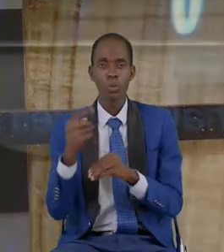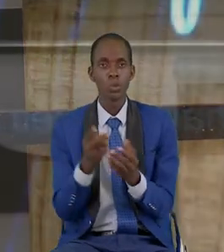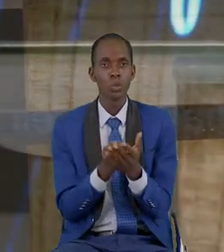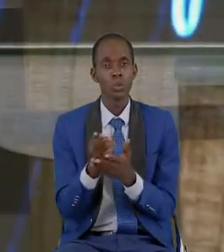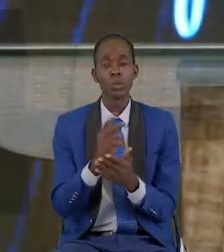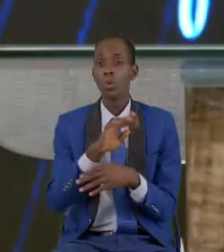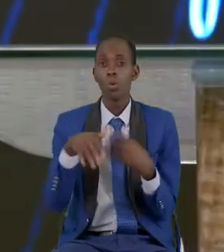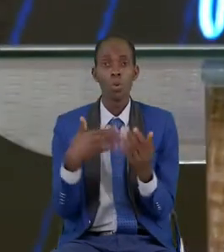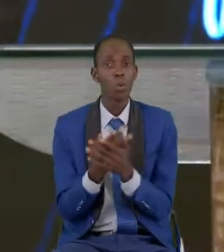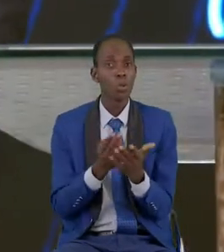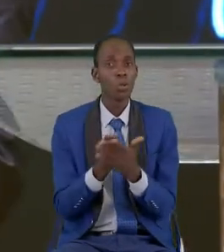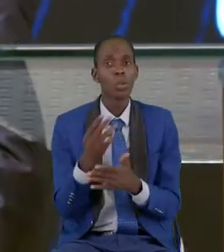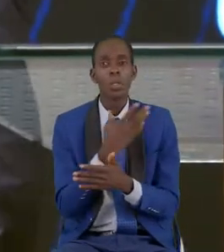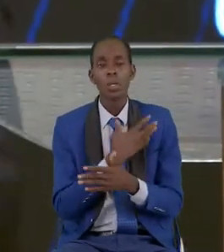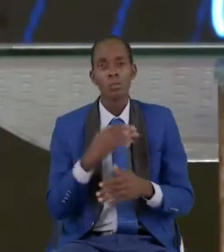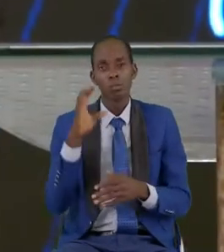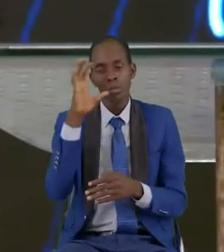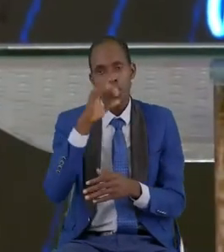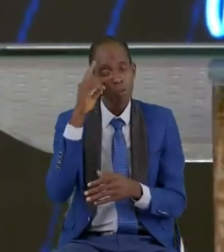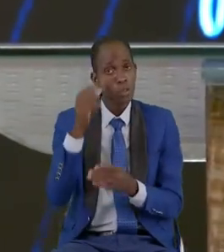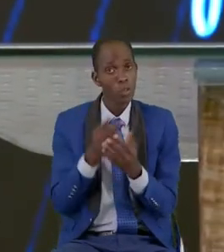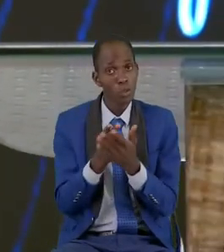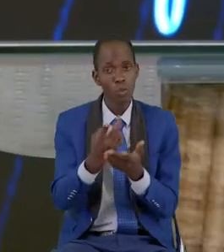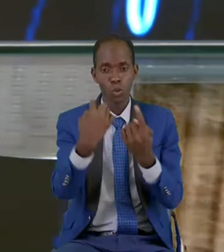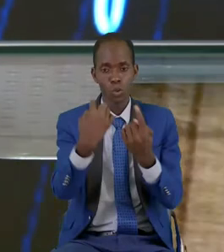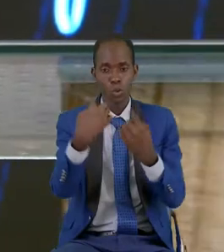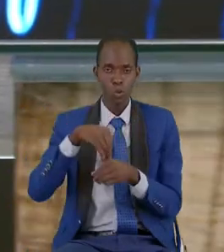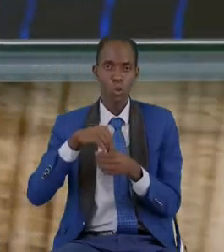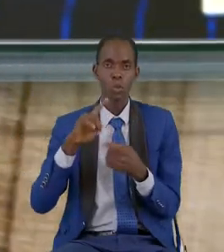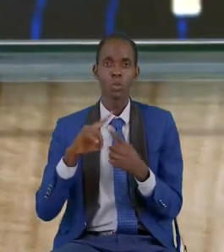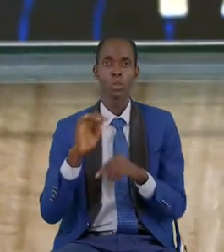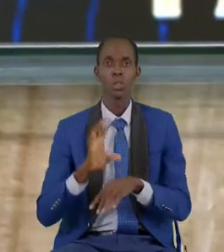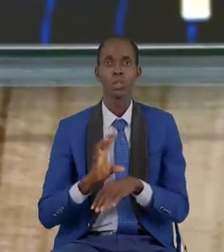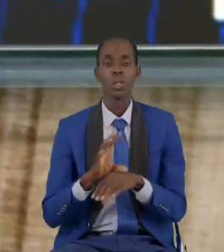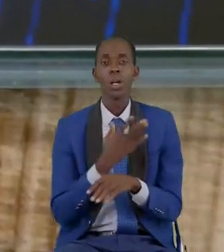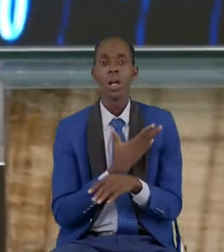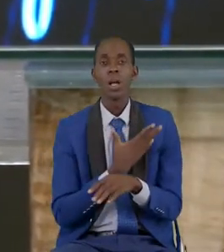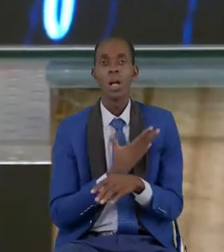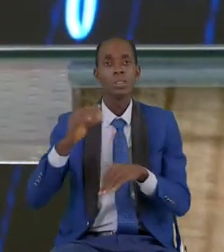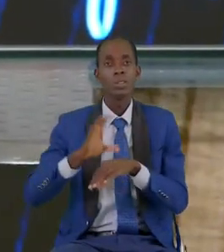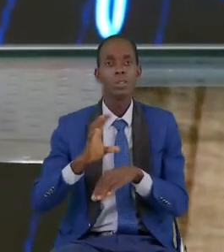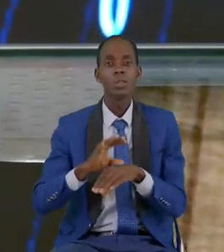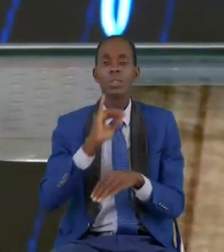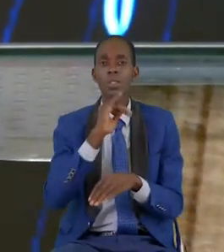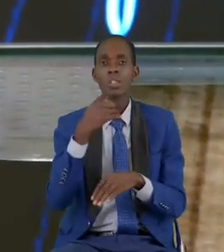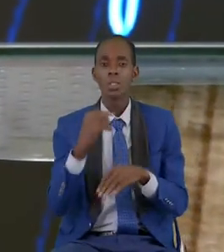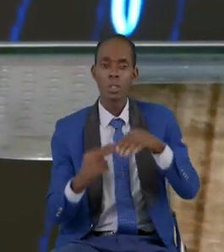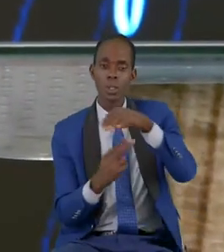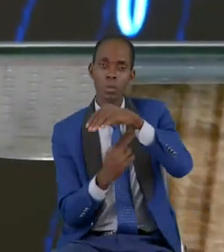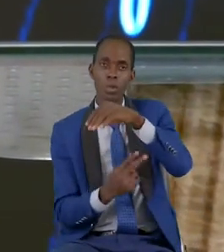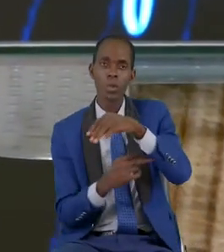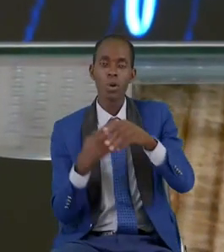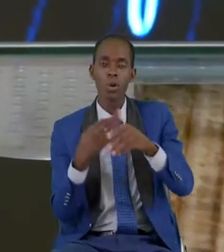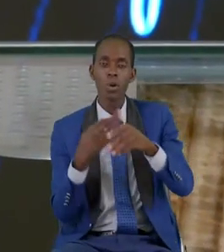if you're looking for the truth, you come to the church. And the church is the pillar of truth and is